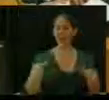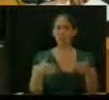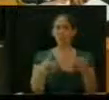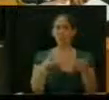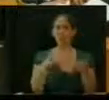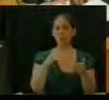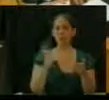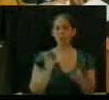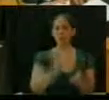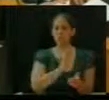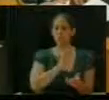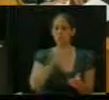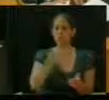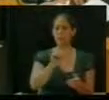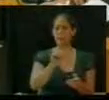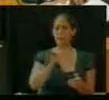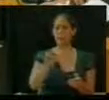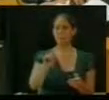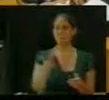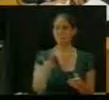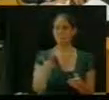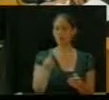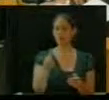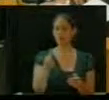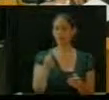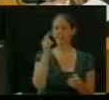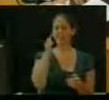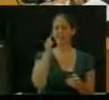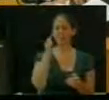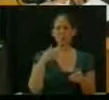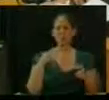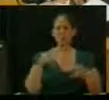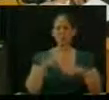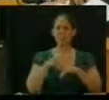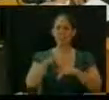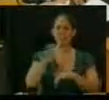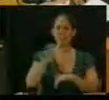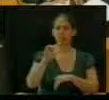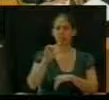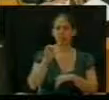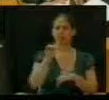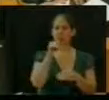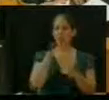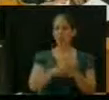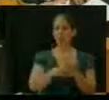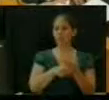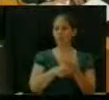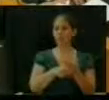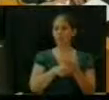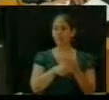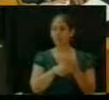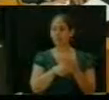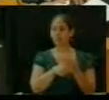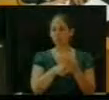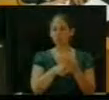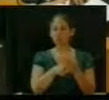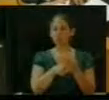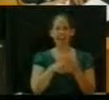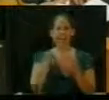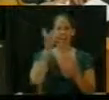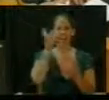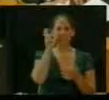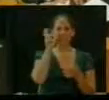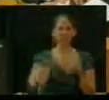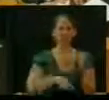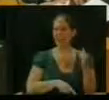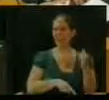there, and I think we sent a letter here not too long ago asking the commission to look at something. Why couldn't we have not just come up with this without it coming